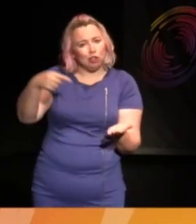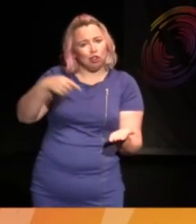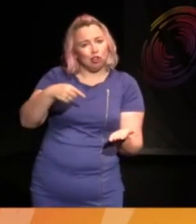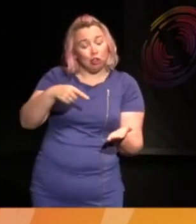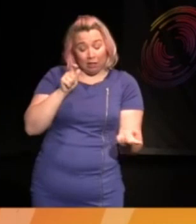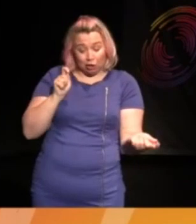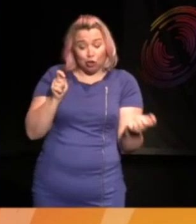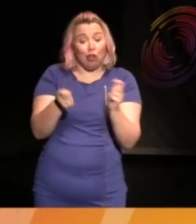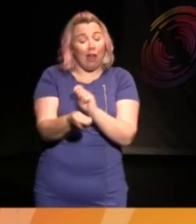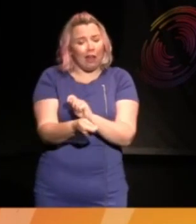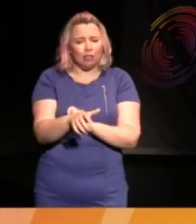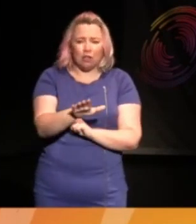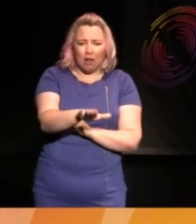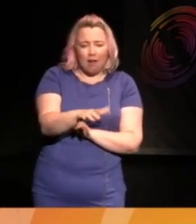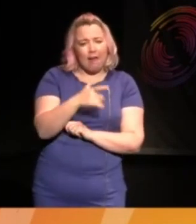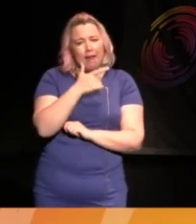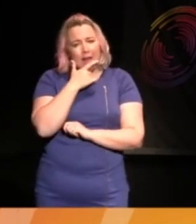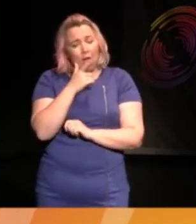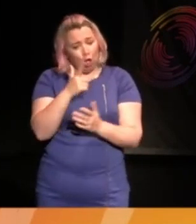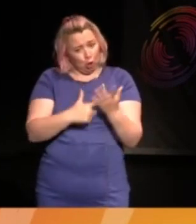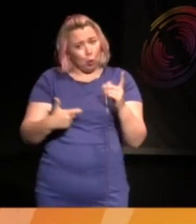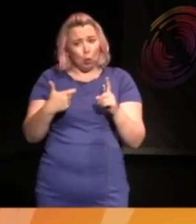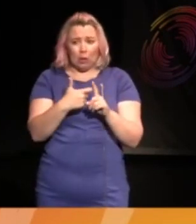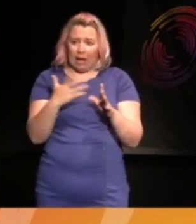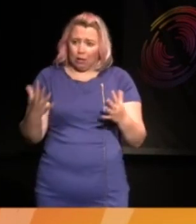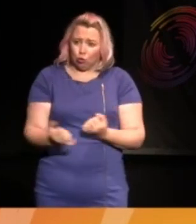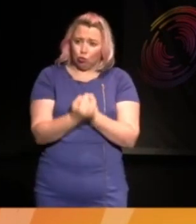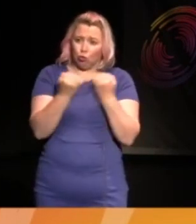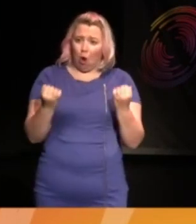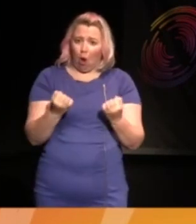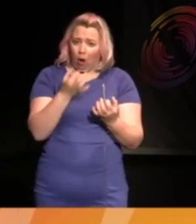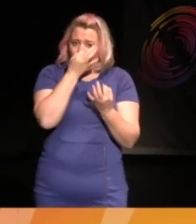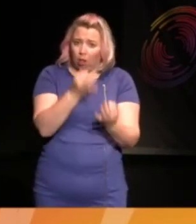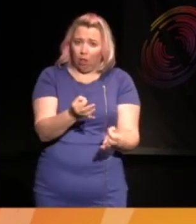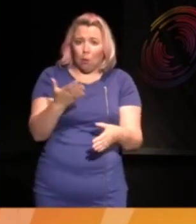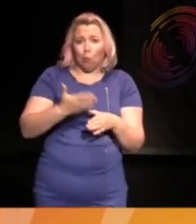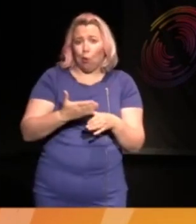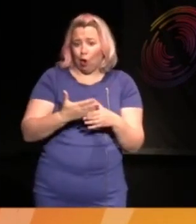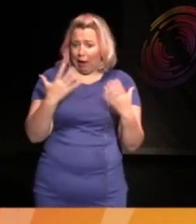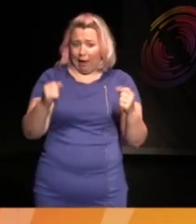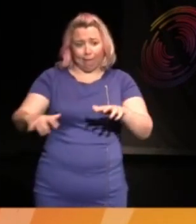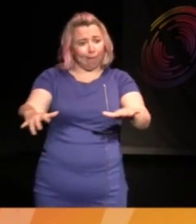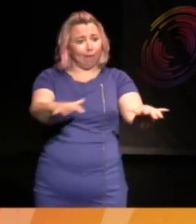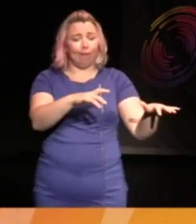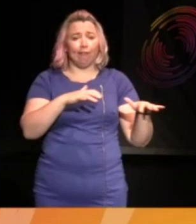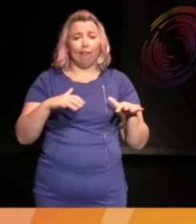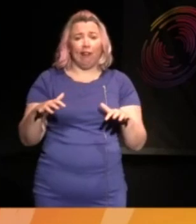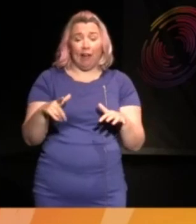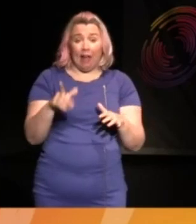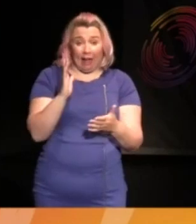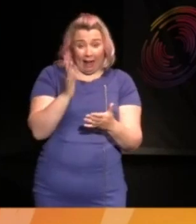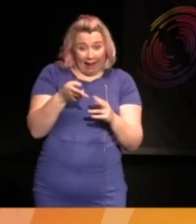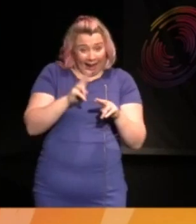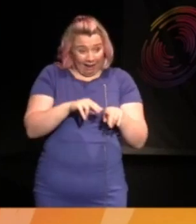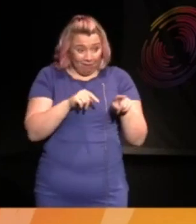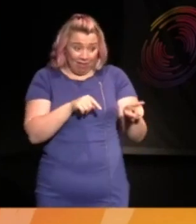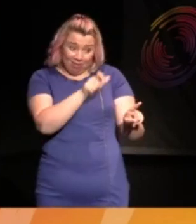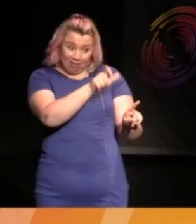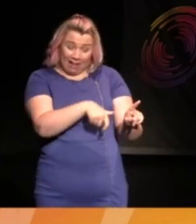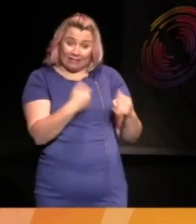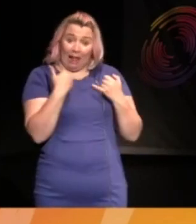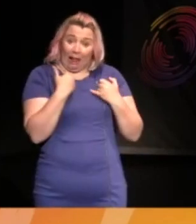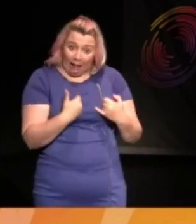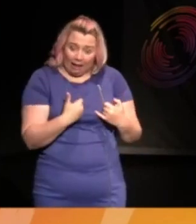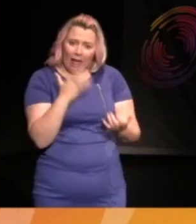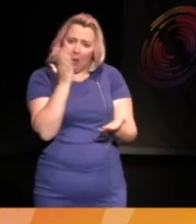narrative and say, actually, the UK has a really strong work ethic. Actually, people who say they're sick have multiple